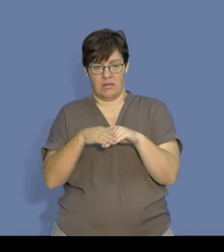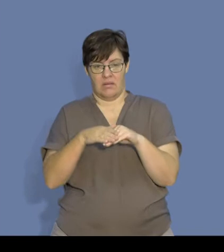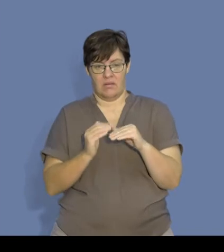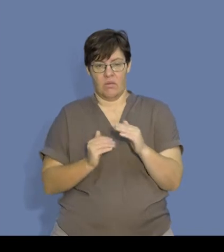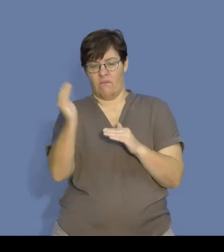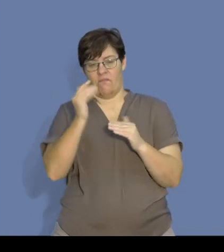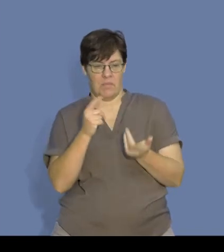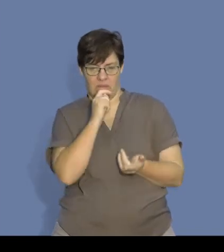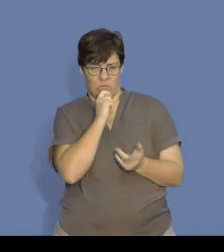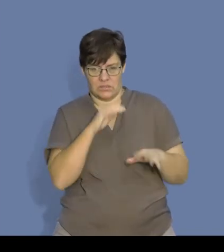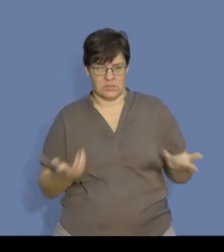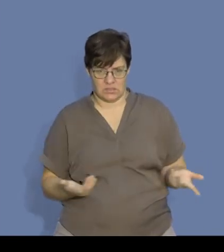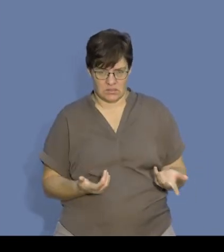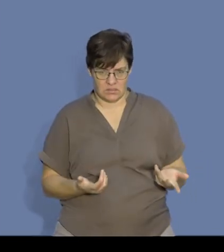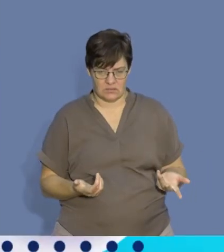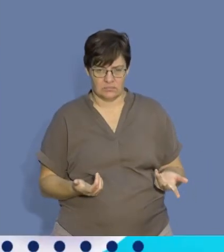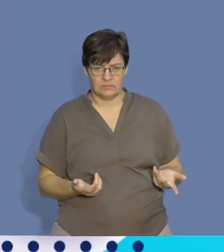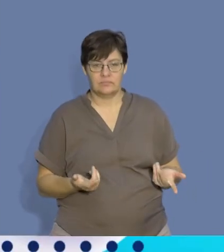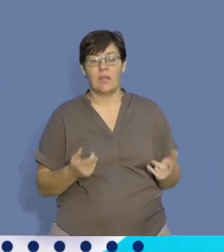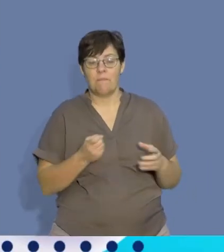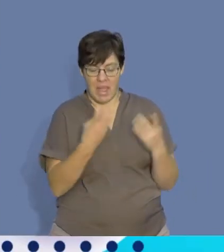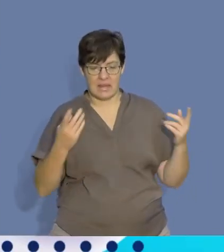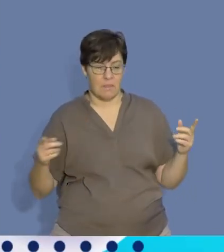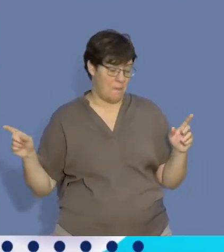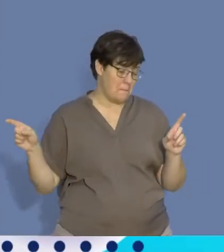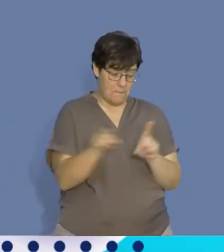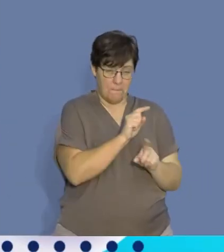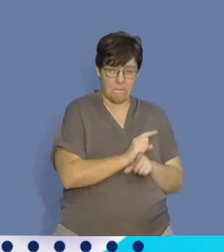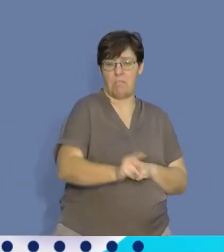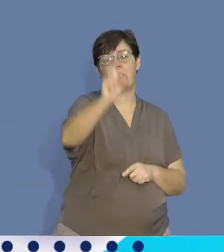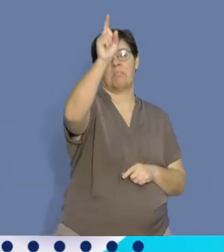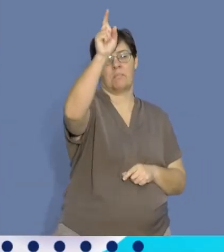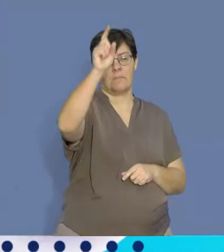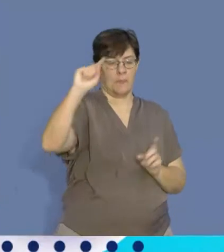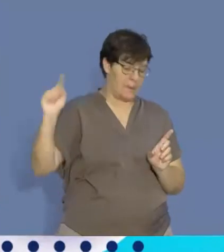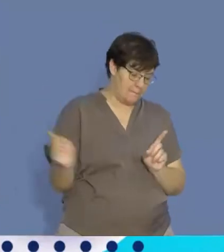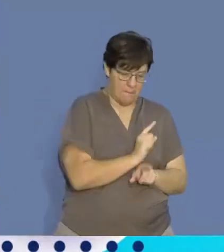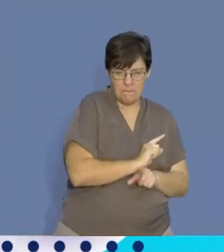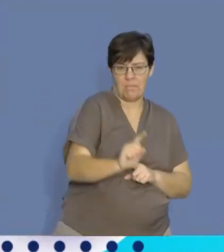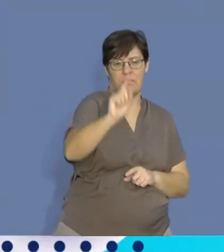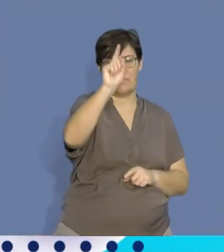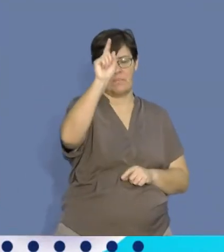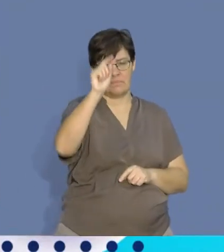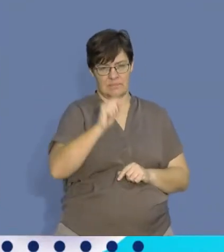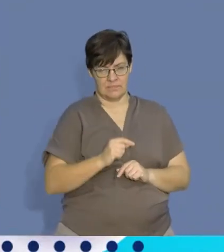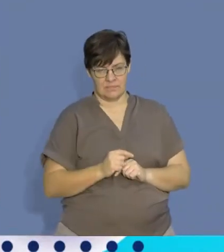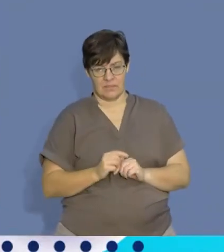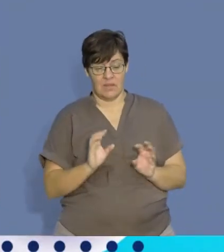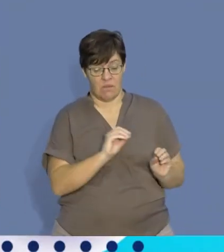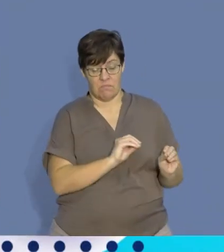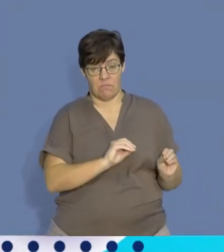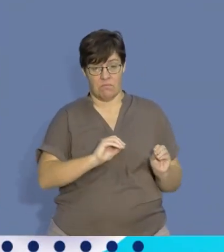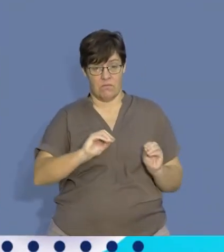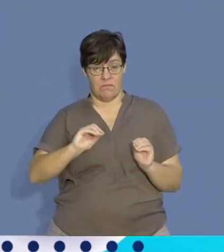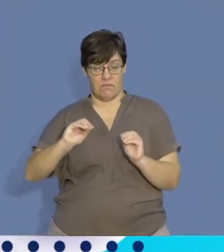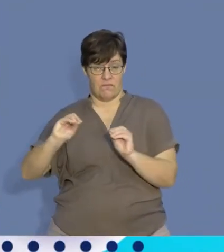useful, but a lot of the times it can move apart. Now remember, if these electrons are moving, we